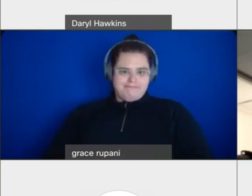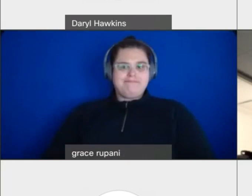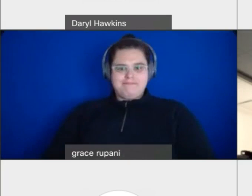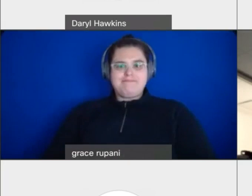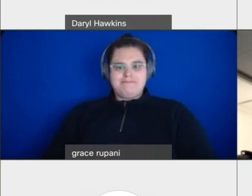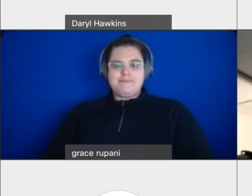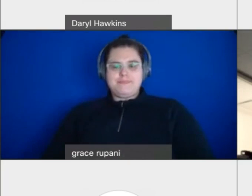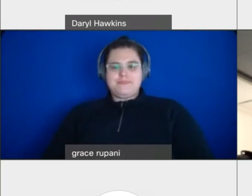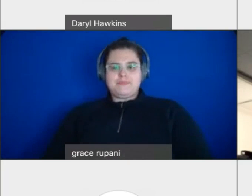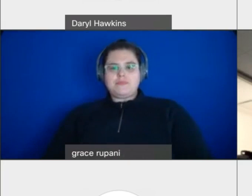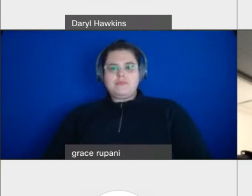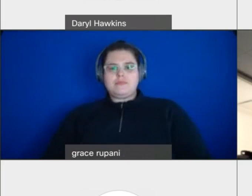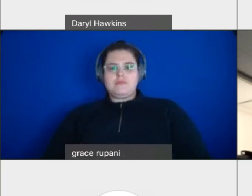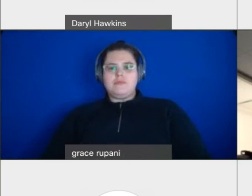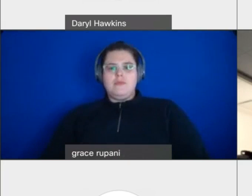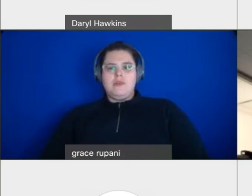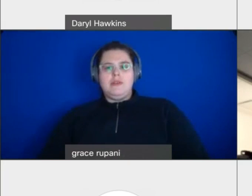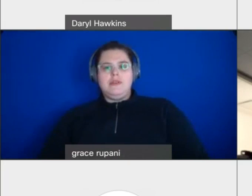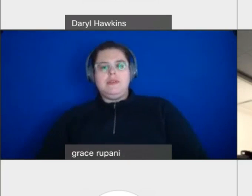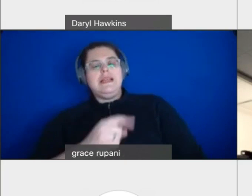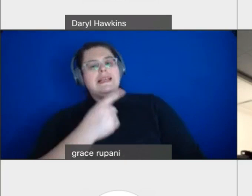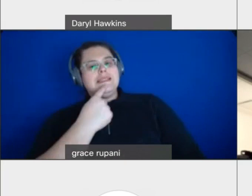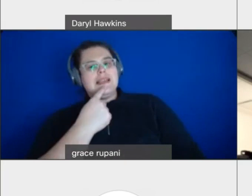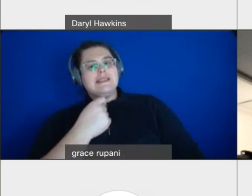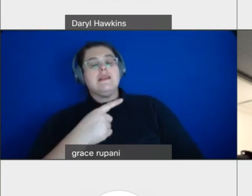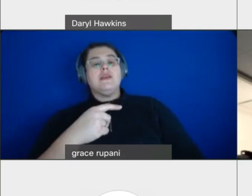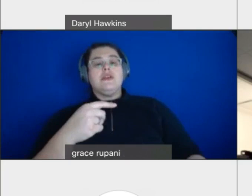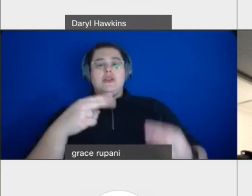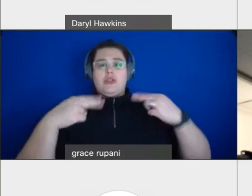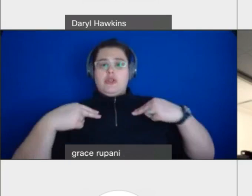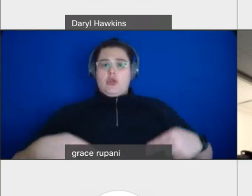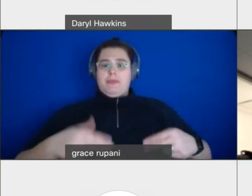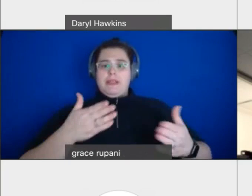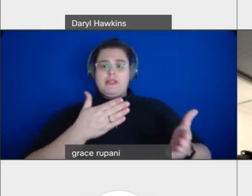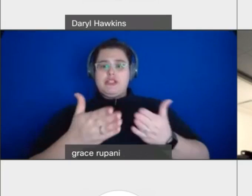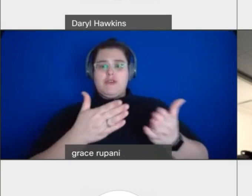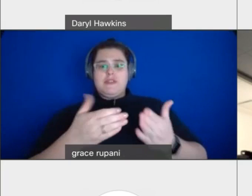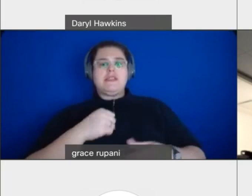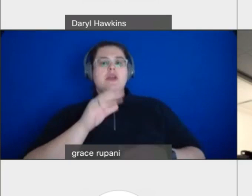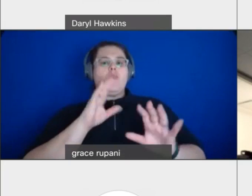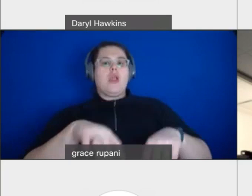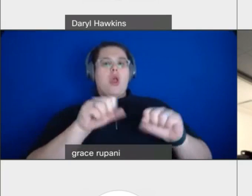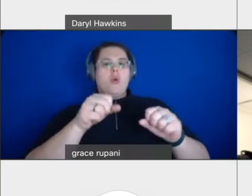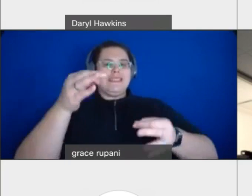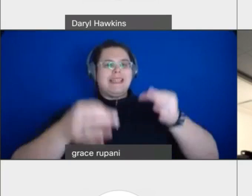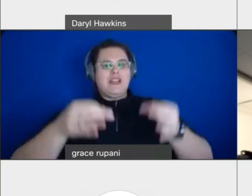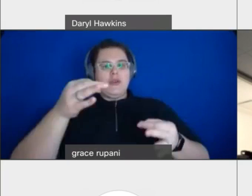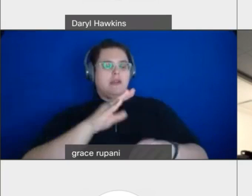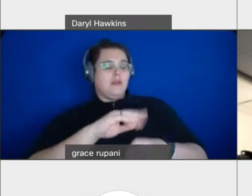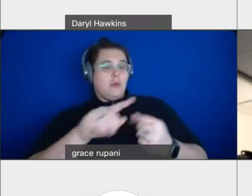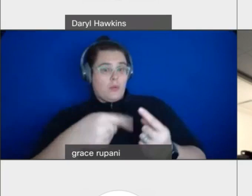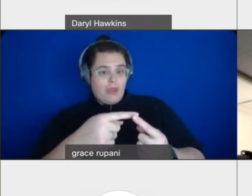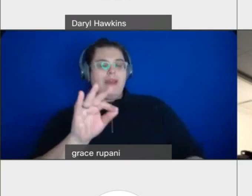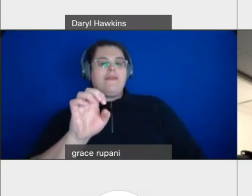The Committee on Human Services will hold our DDS's performance oversight hearing on February 18th